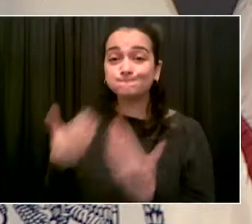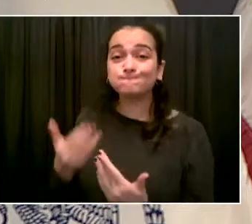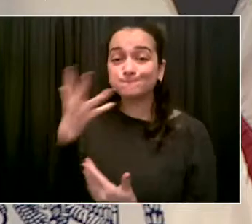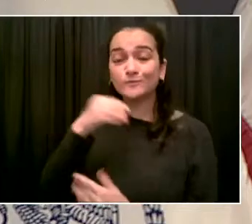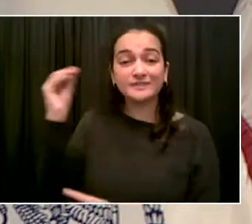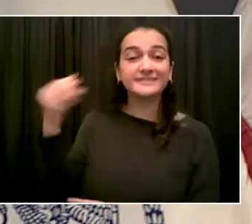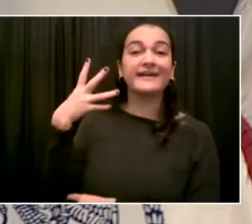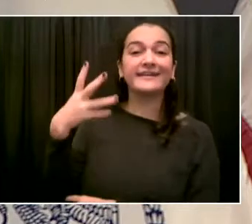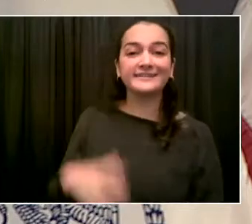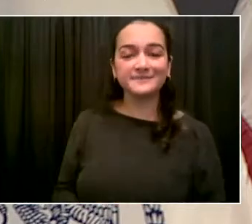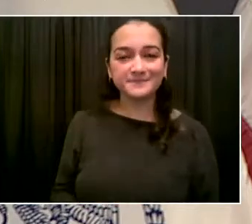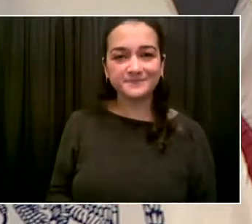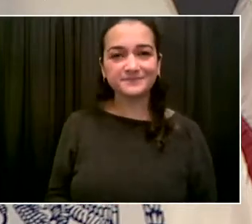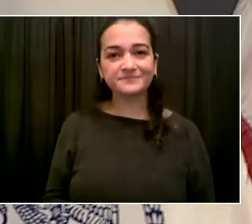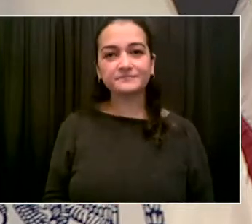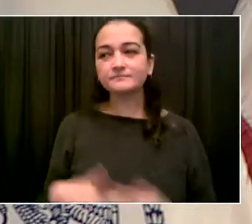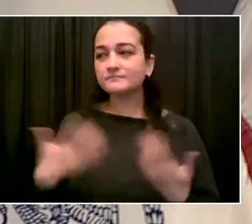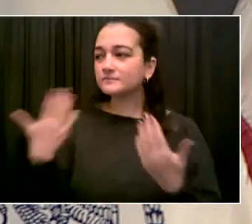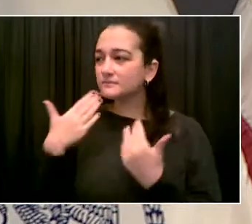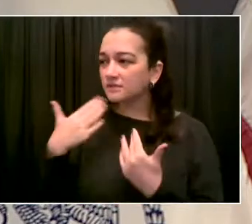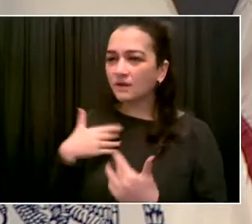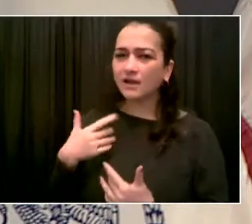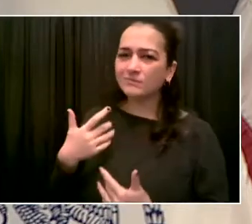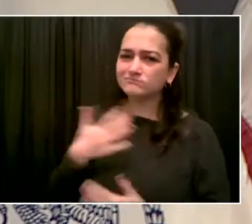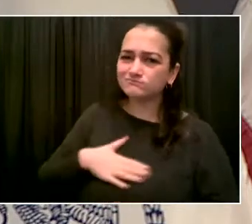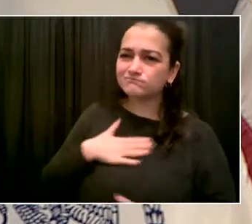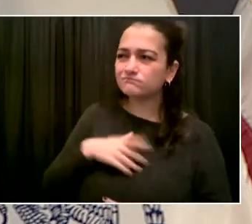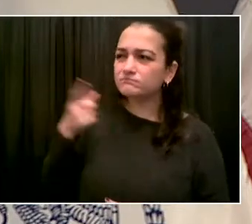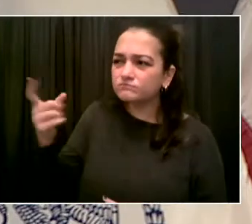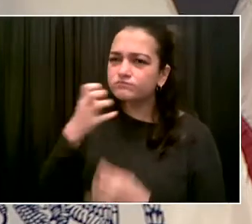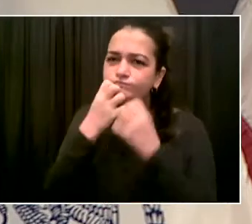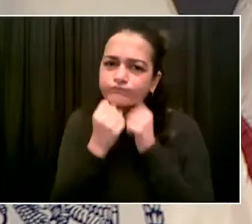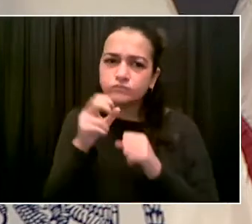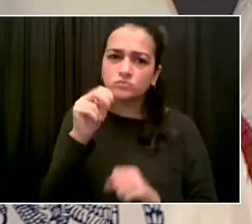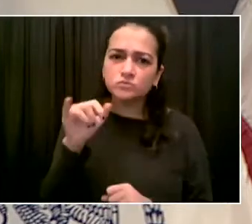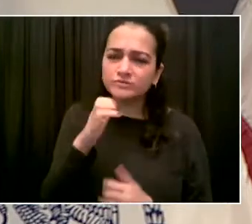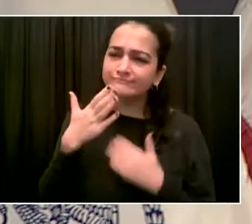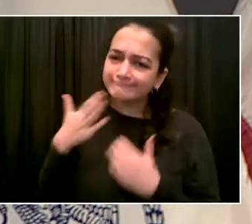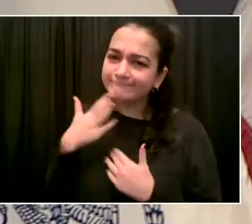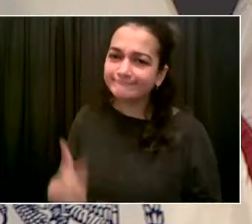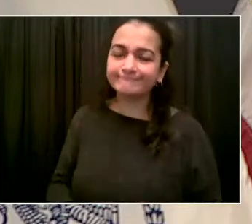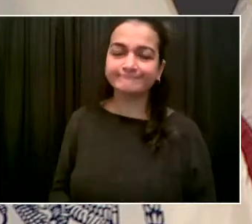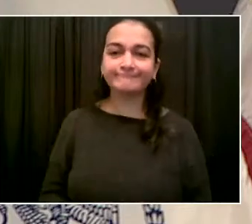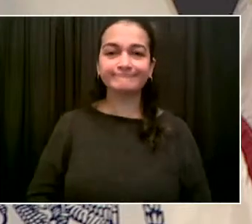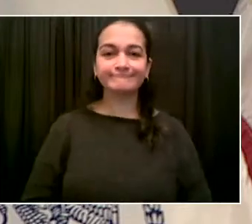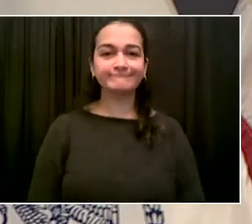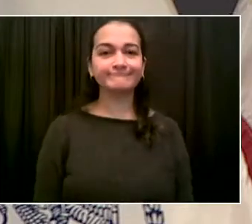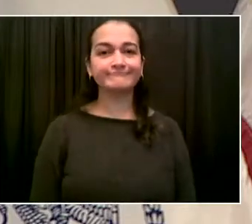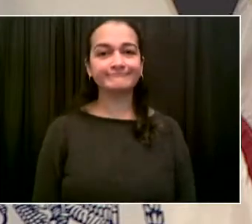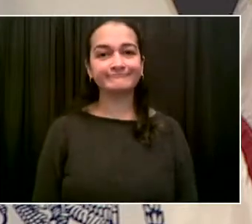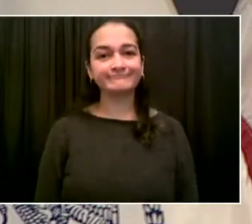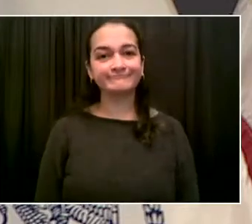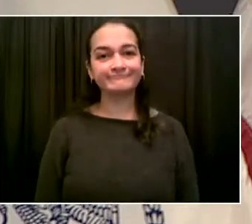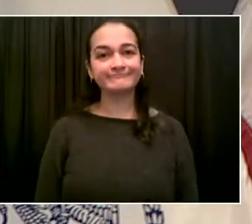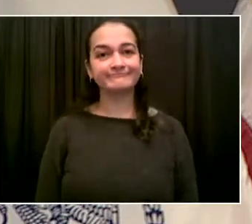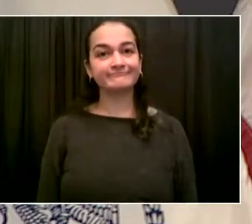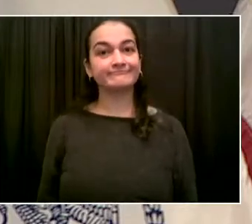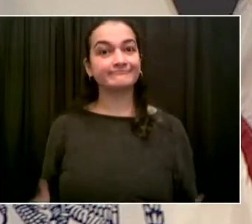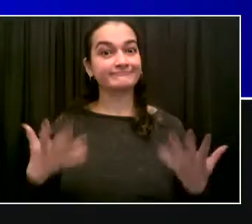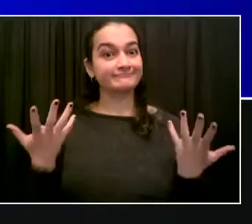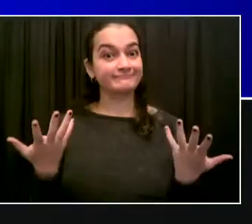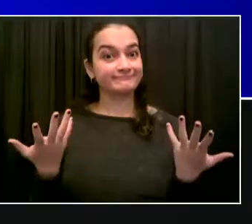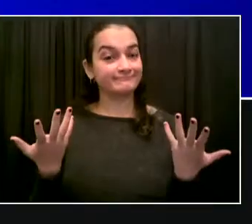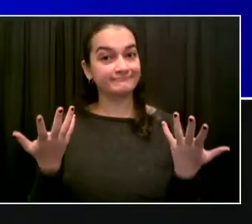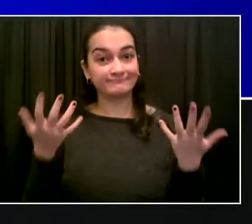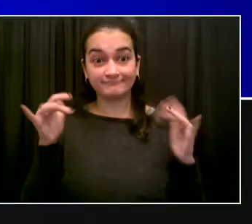through. All right, everyone, look, what you heard from Claire, we're seeing the proof of it. This is something New Yorkers should be so proud of. We're now the #1